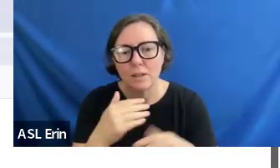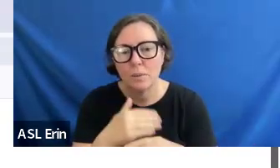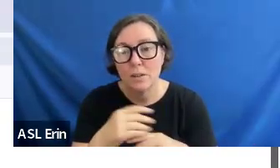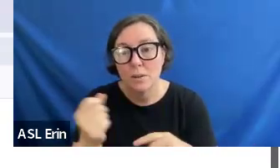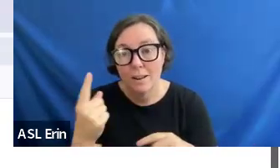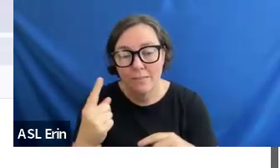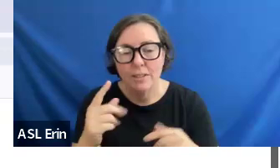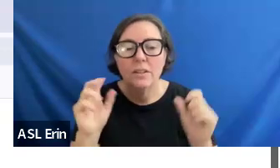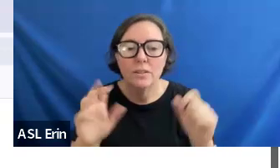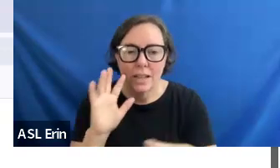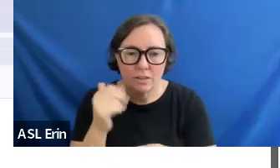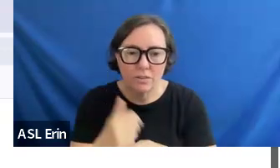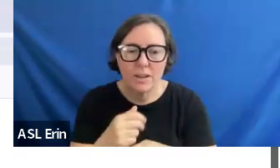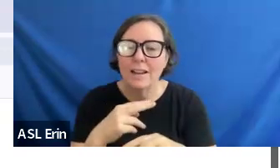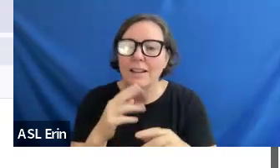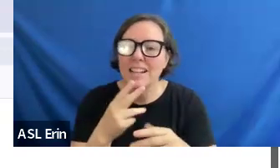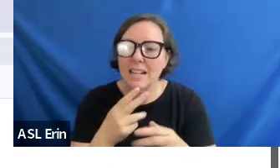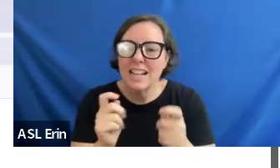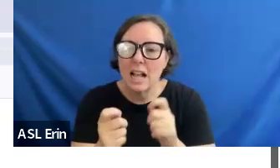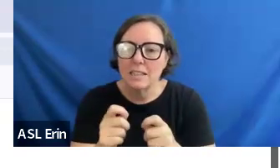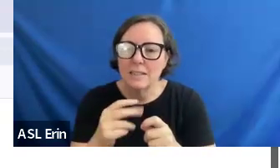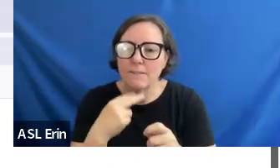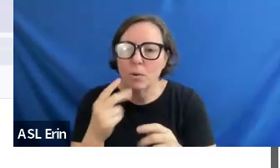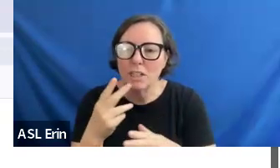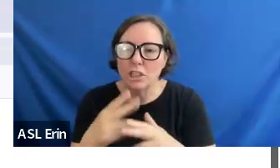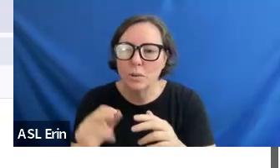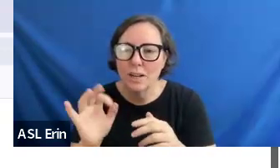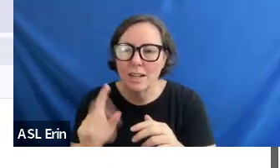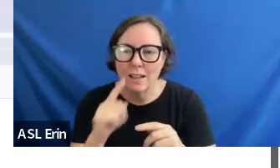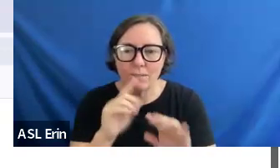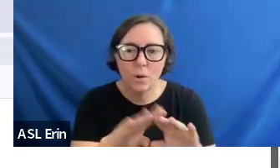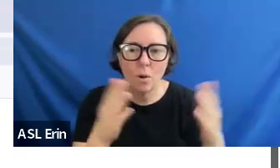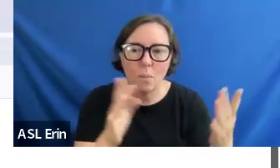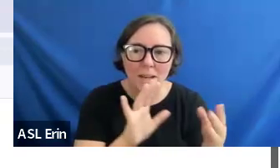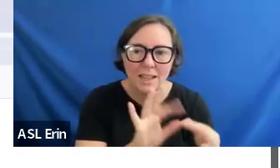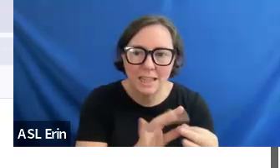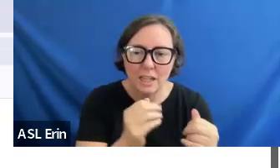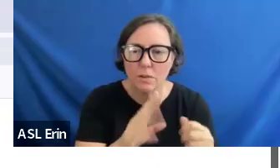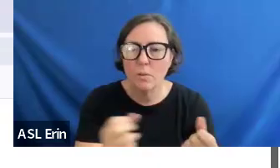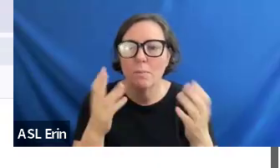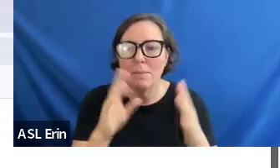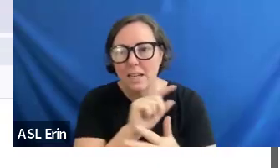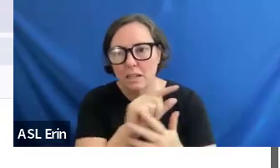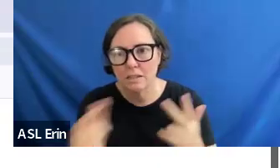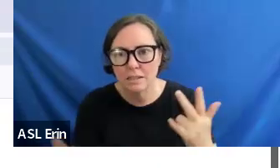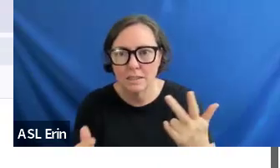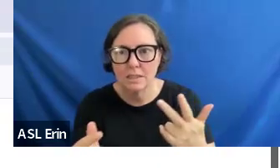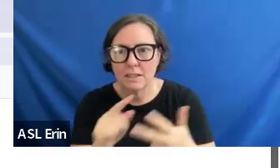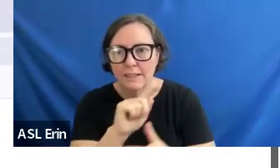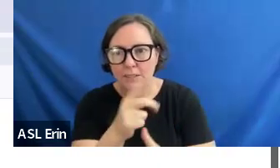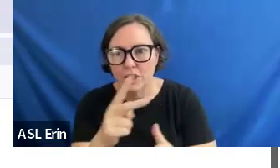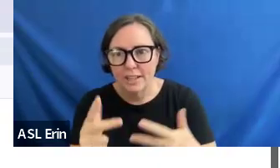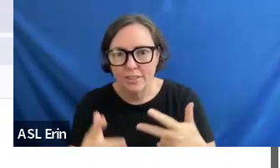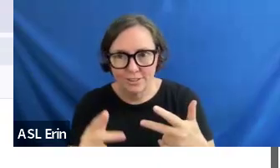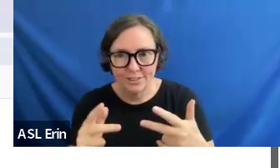can create custom voice shortcuts for single actions such as opening a link or multiple actions performed in a sequence. To